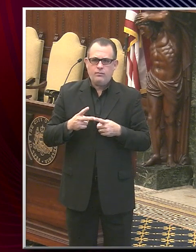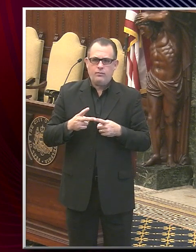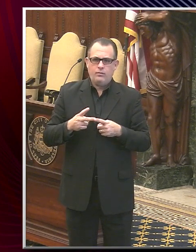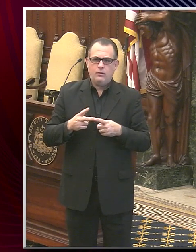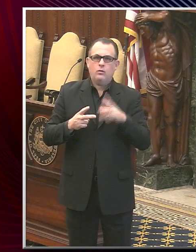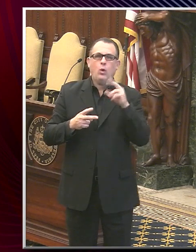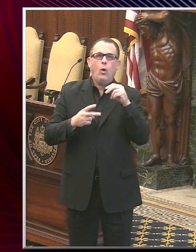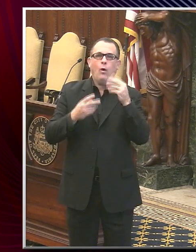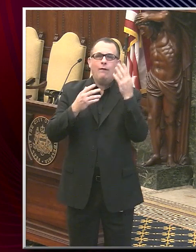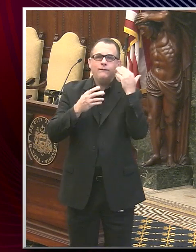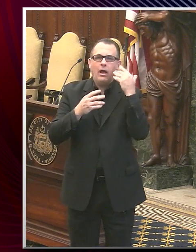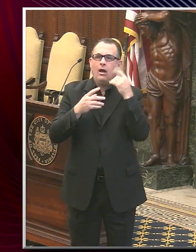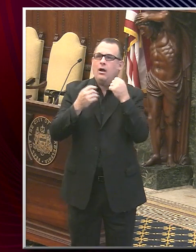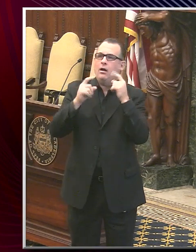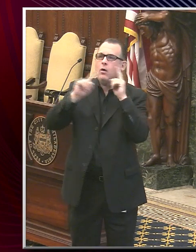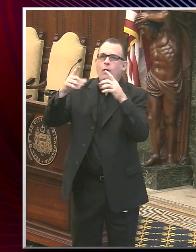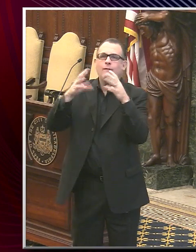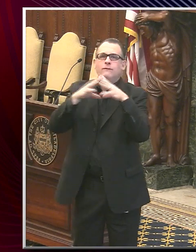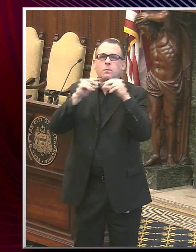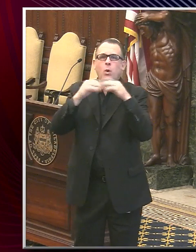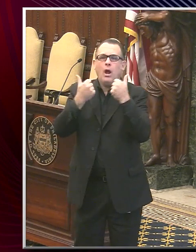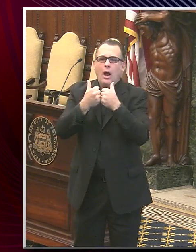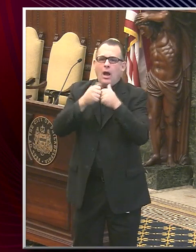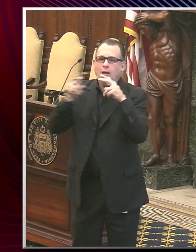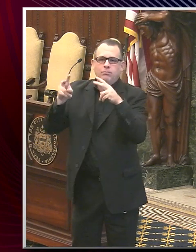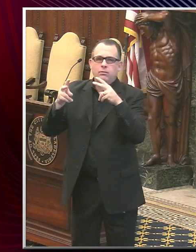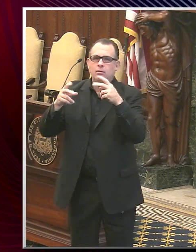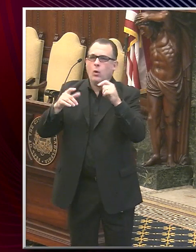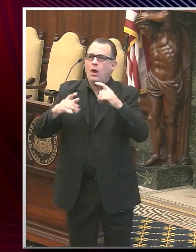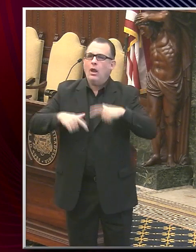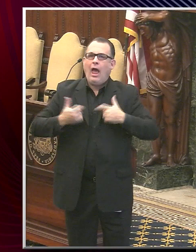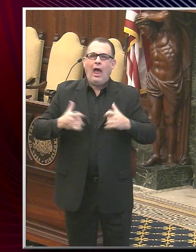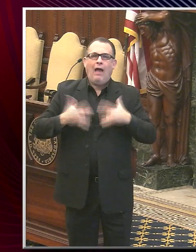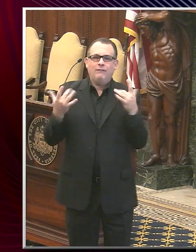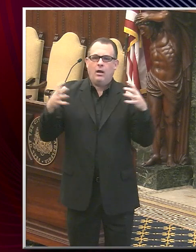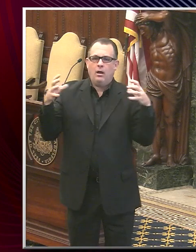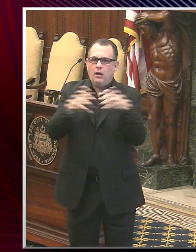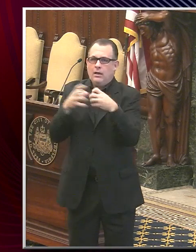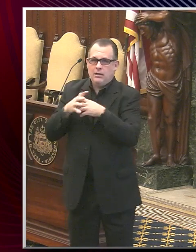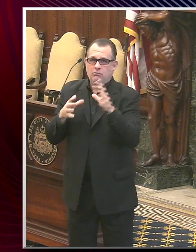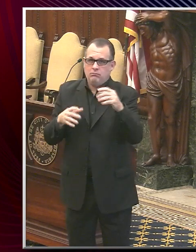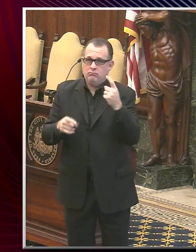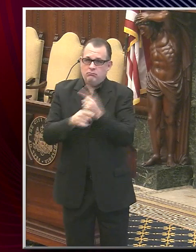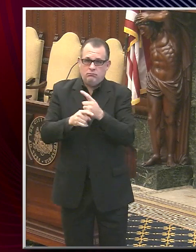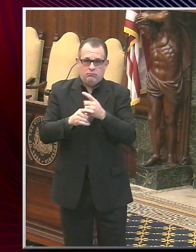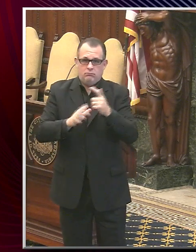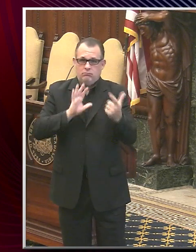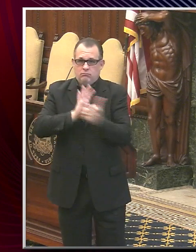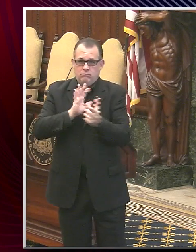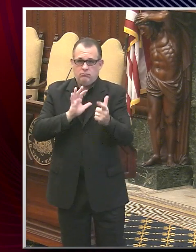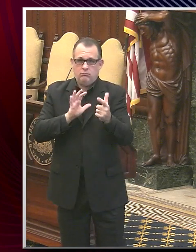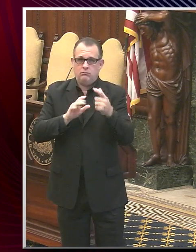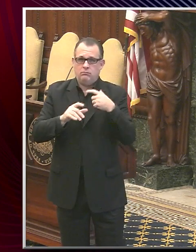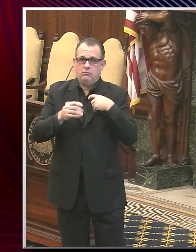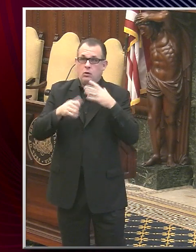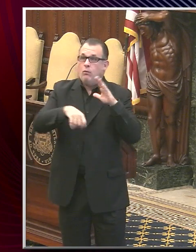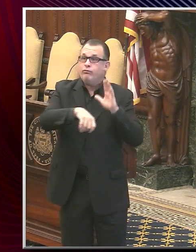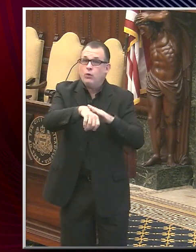shrinking the capacity for outdoor events, was there any evidence of spread at outdoor events, or is this just a precaution more than anything